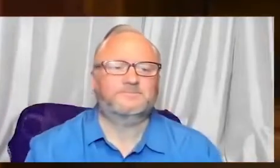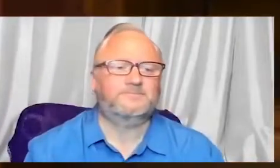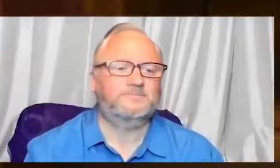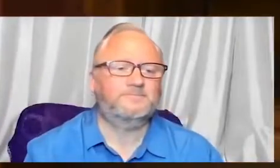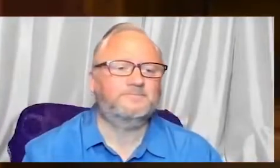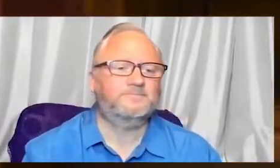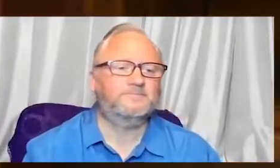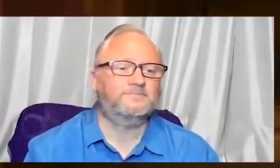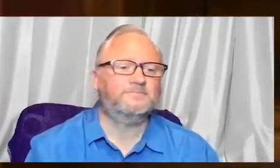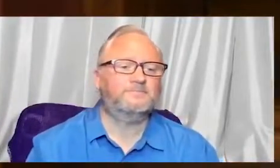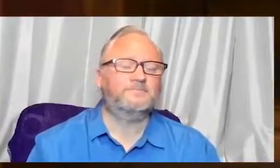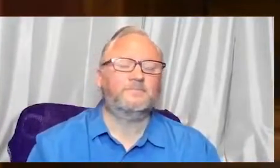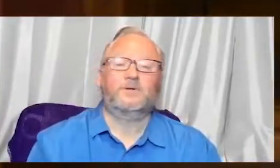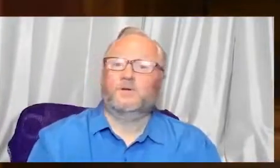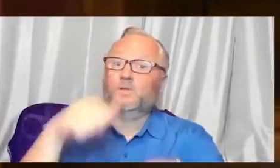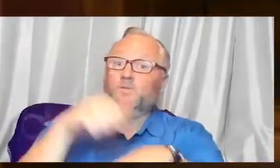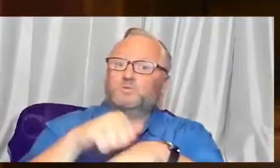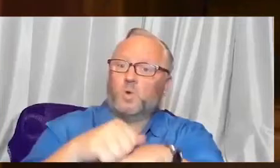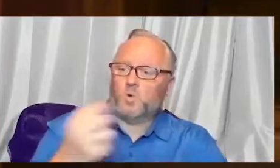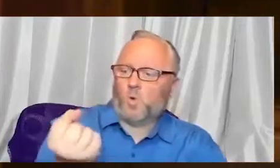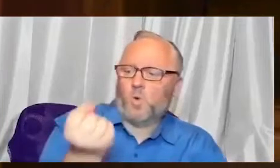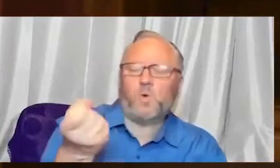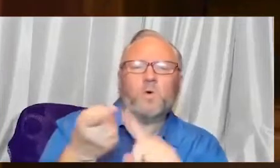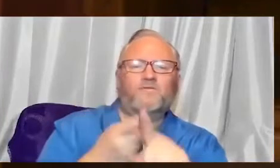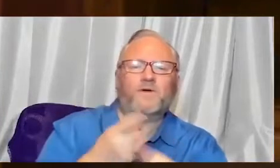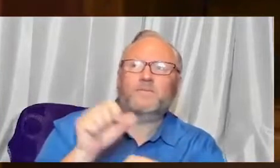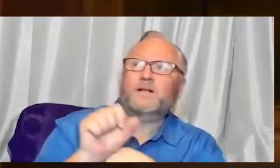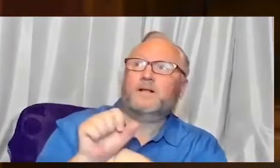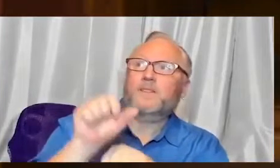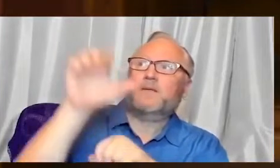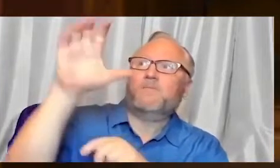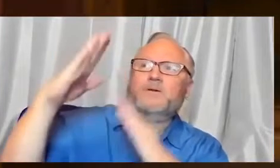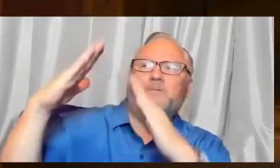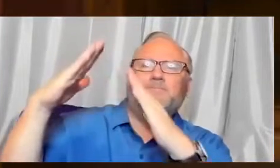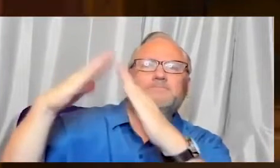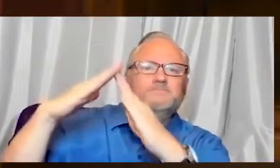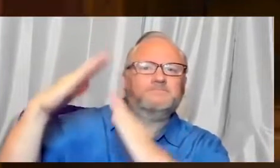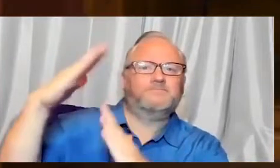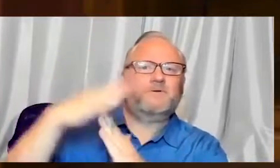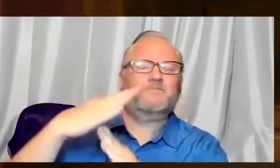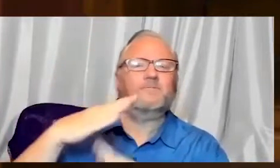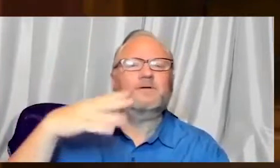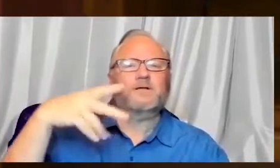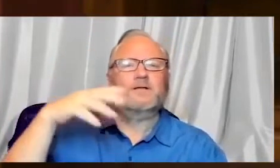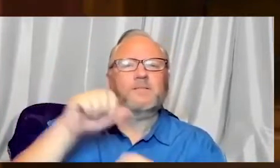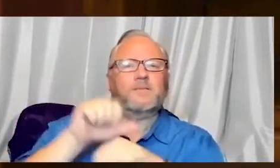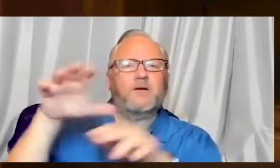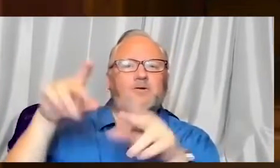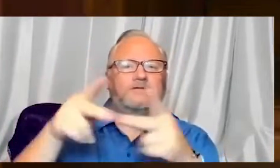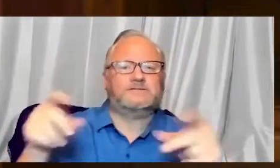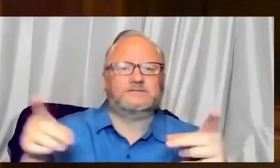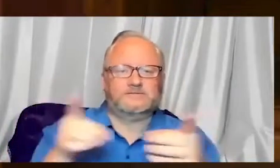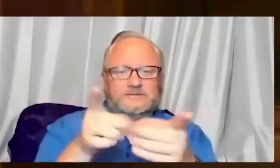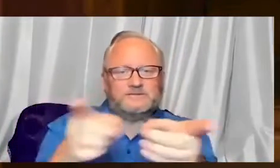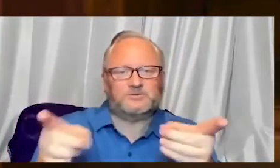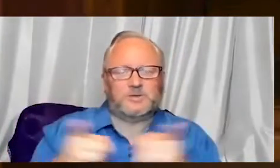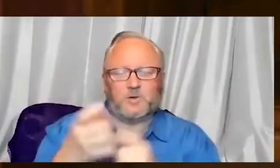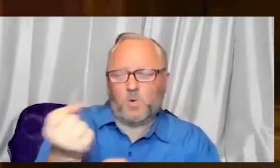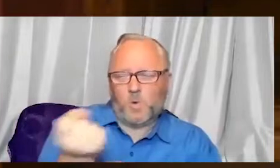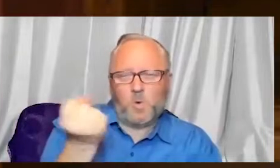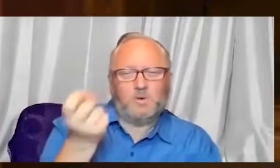Hold the stone from the peaks of the Mountain Desert District. Grip it tightly. Is it